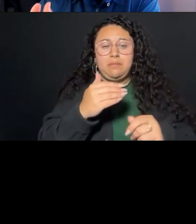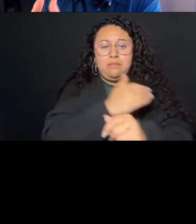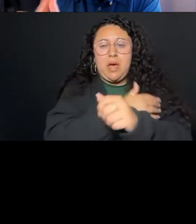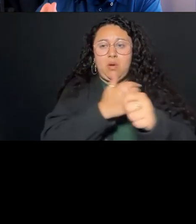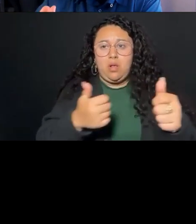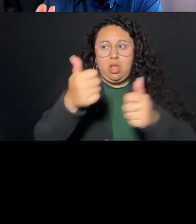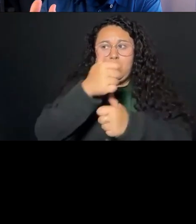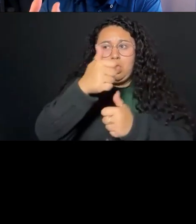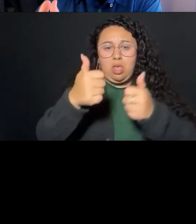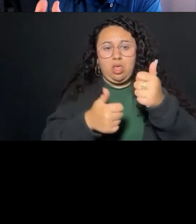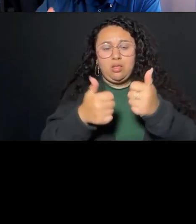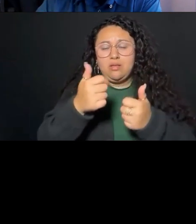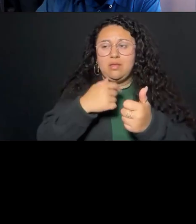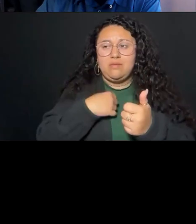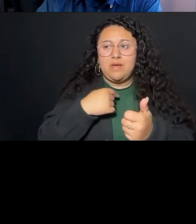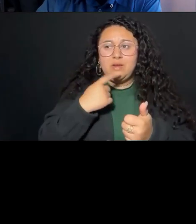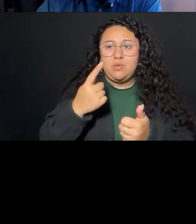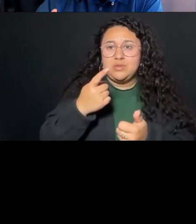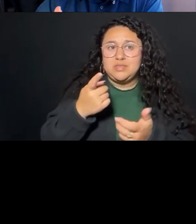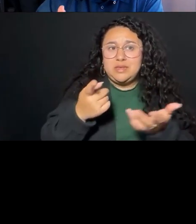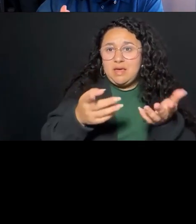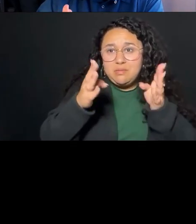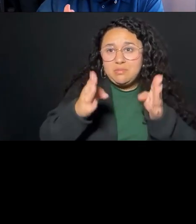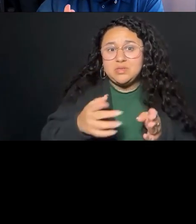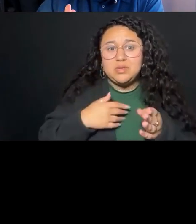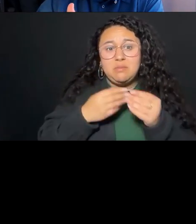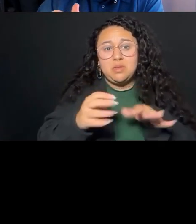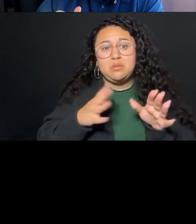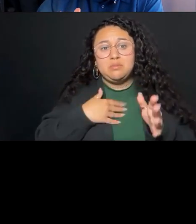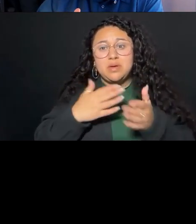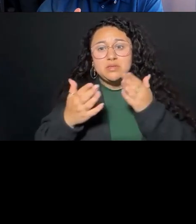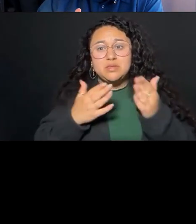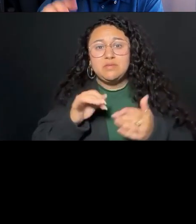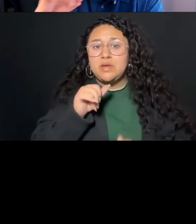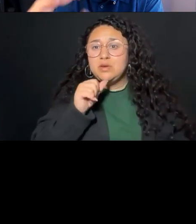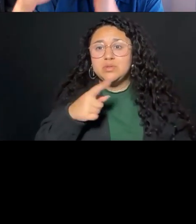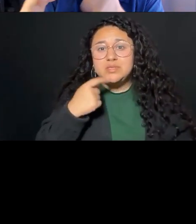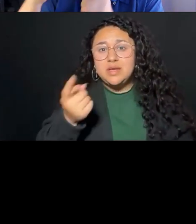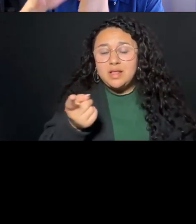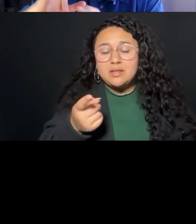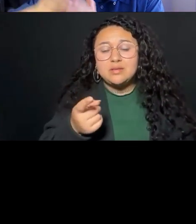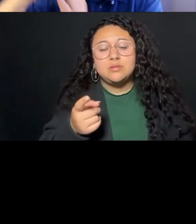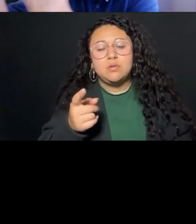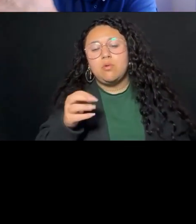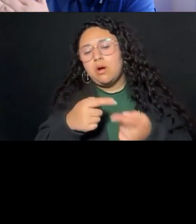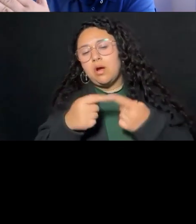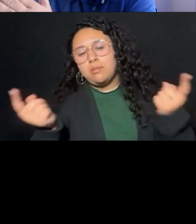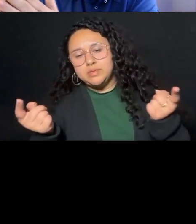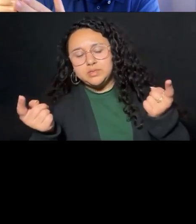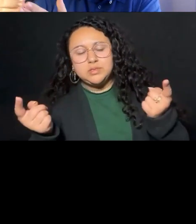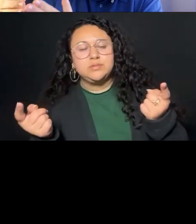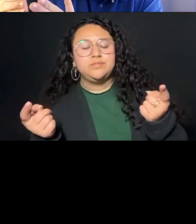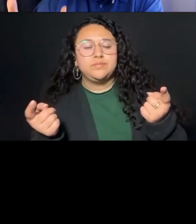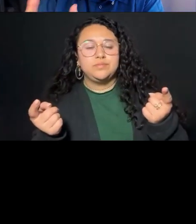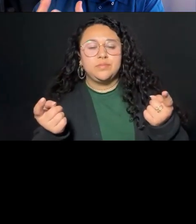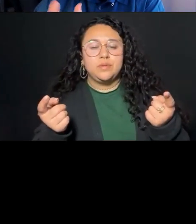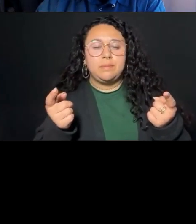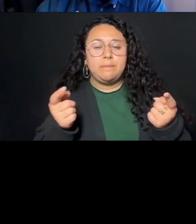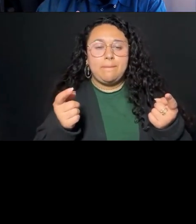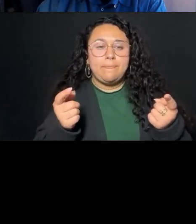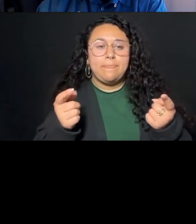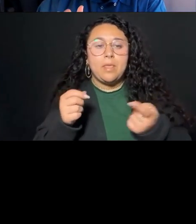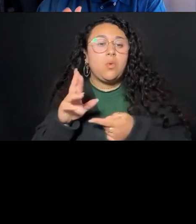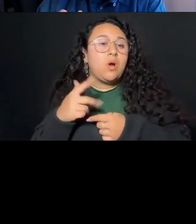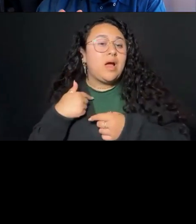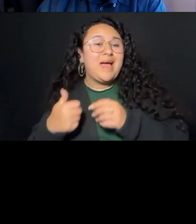tell, and if I don't tell, I'm going to lose my services. Or if I the opposite of that. So I either have to tell or I need to keep